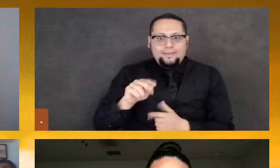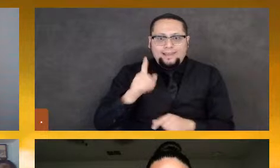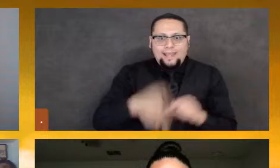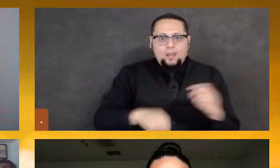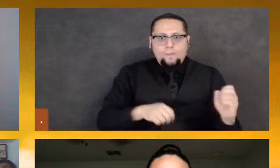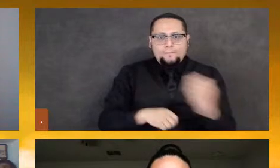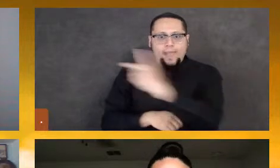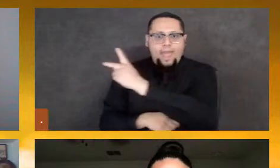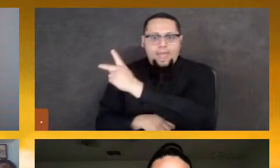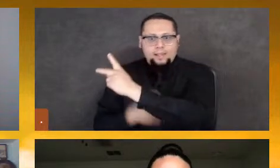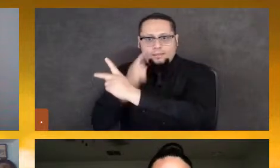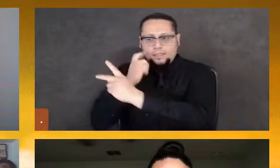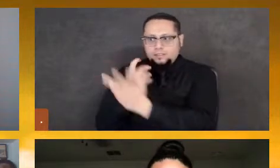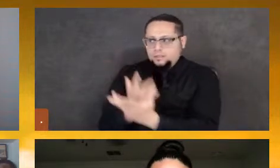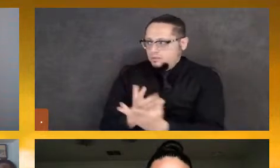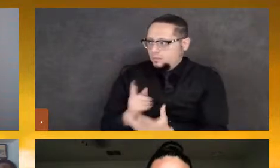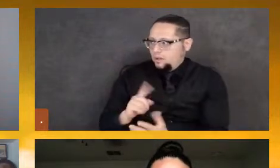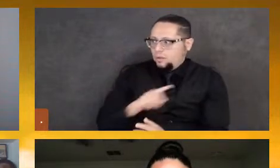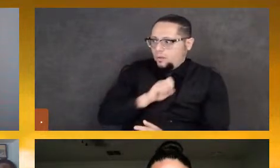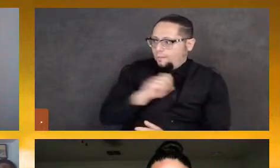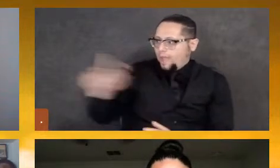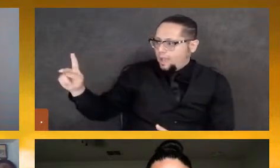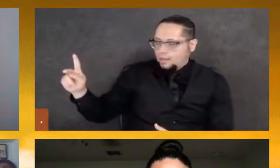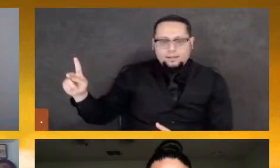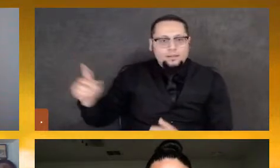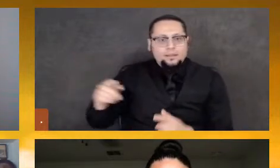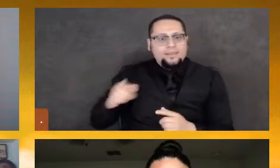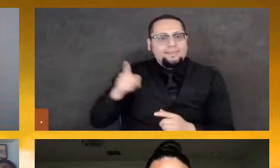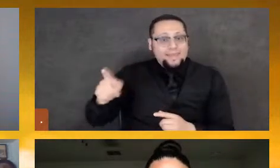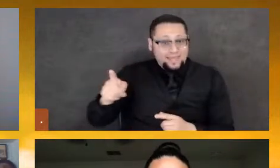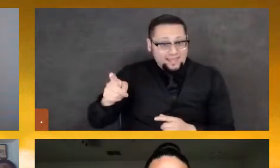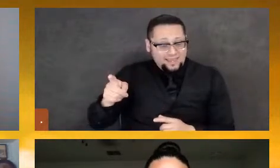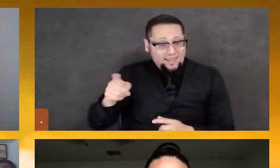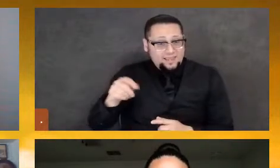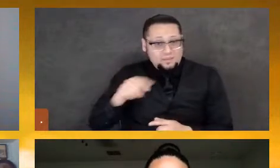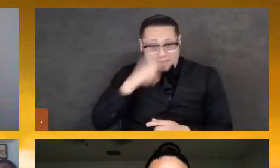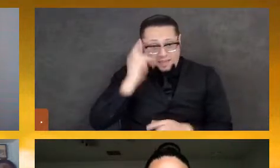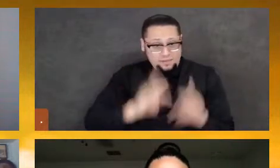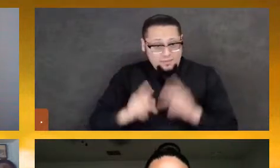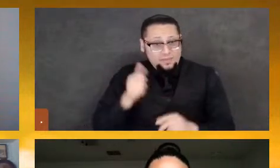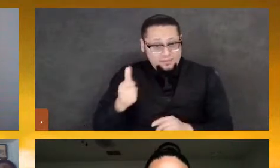land too. We shouldn't call them colonizers because they weren't.